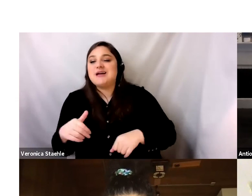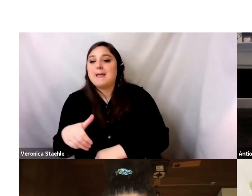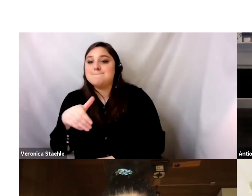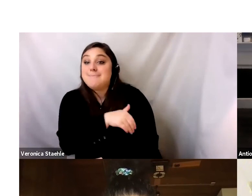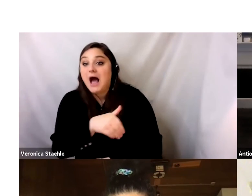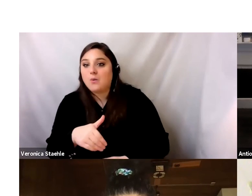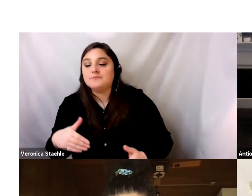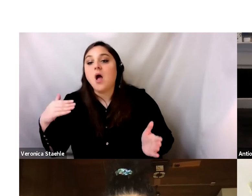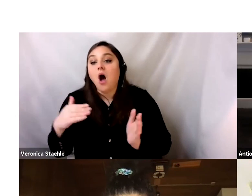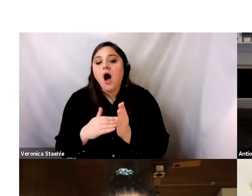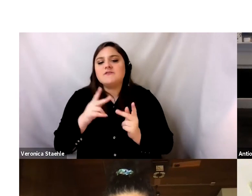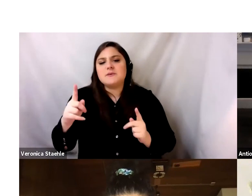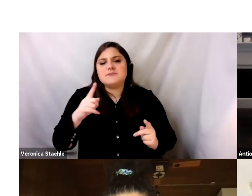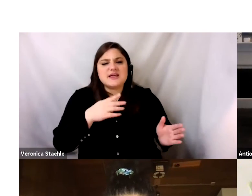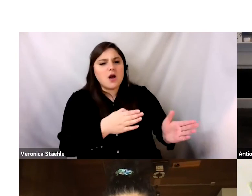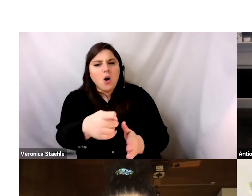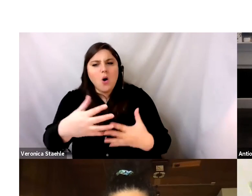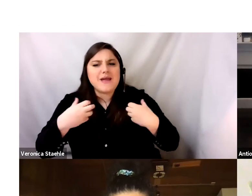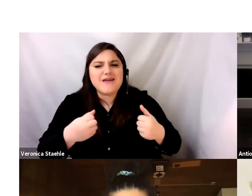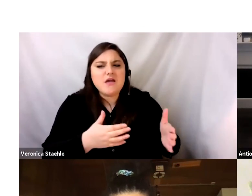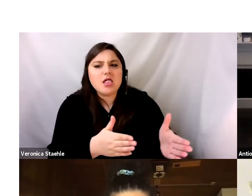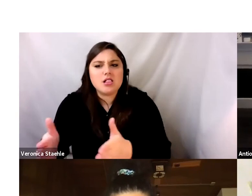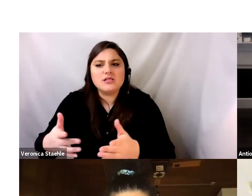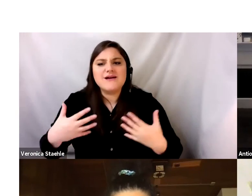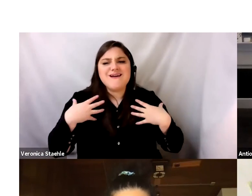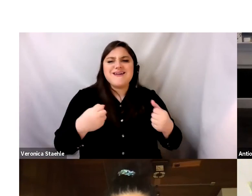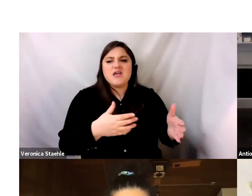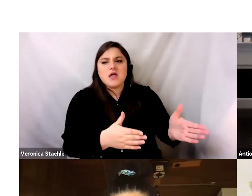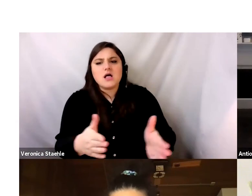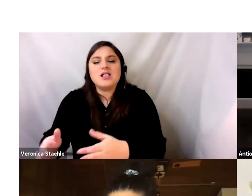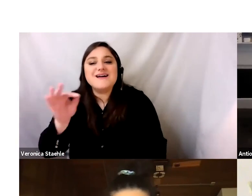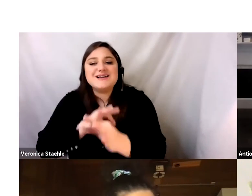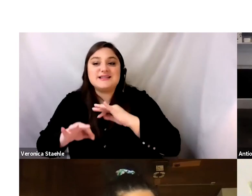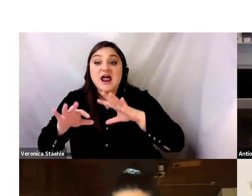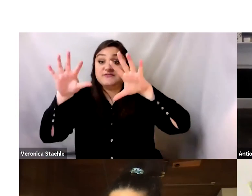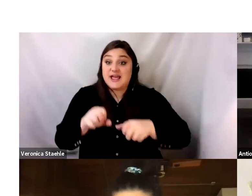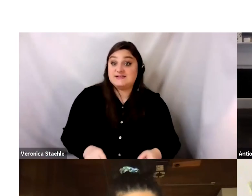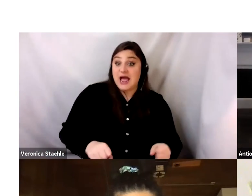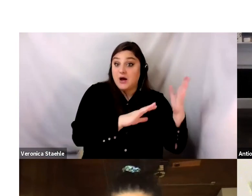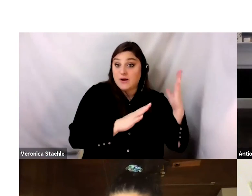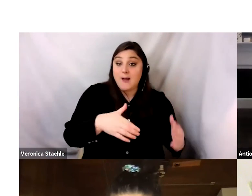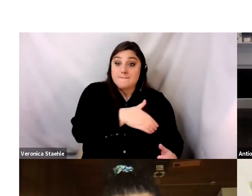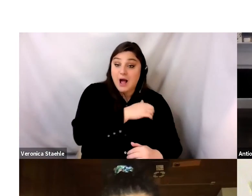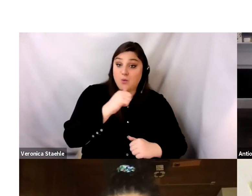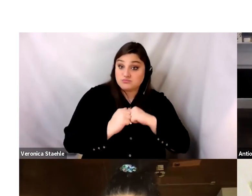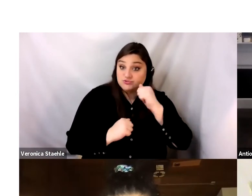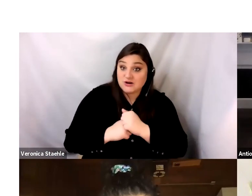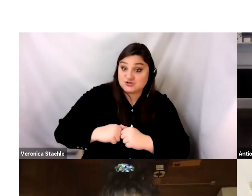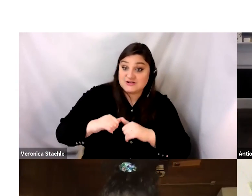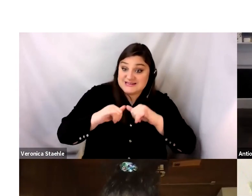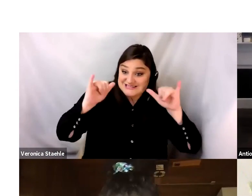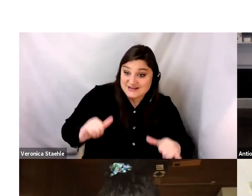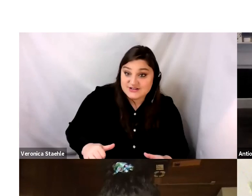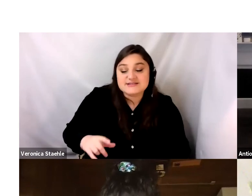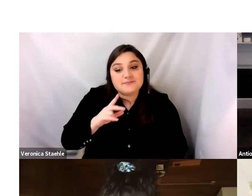want to direct people to healing as a way to stop people from dismantling power constructs. The short way of me answering that is,